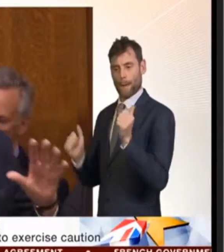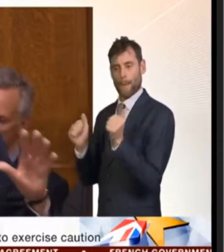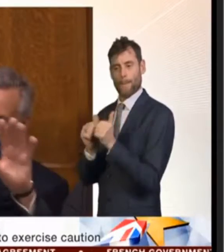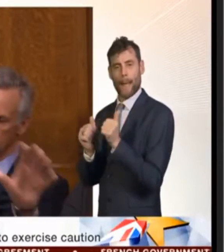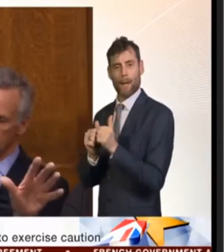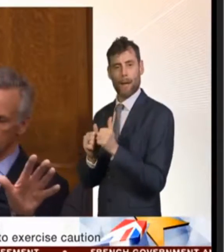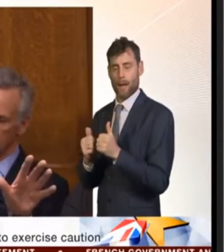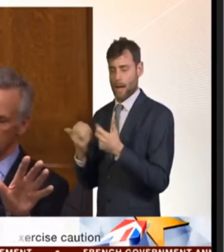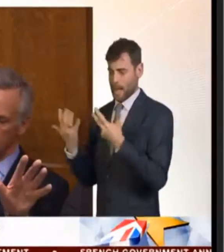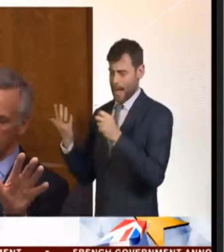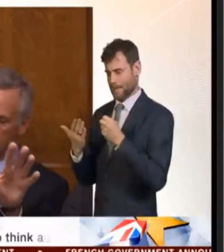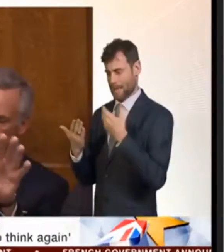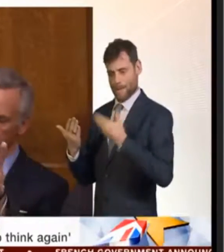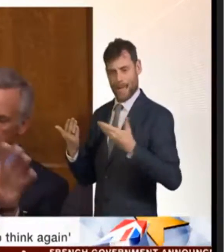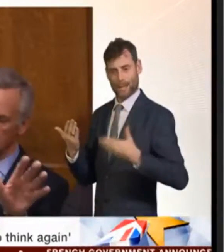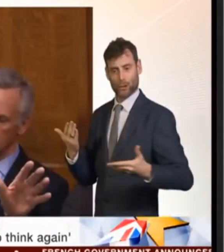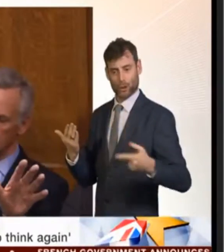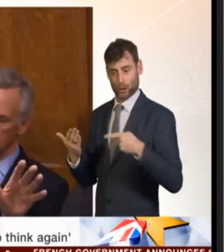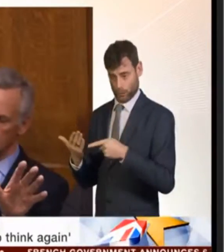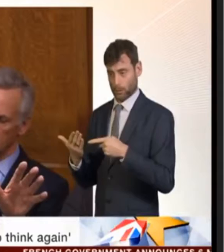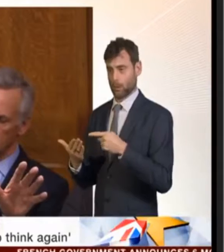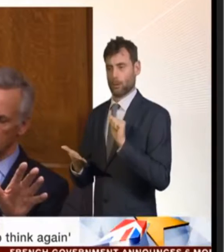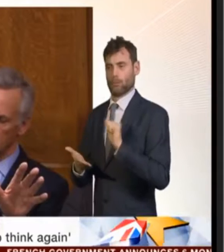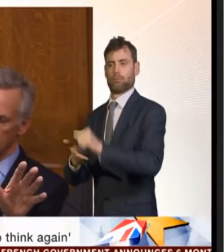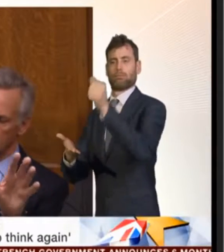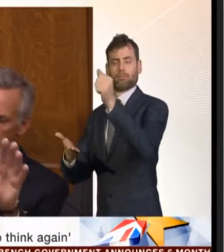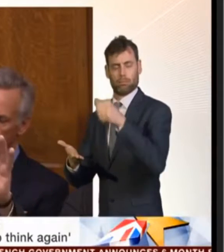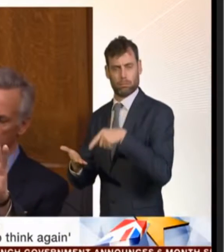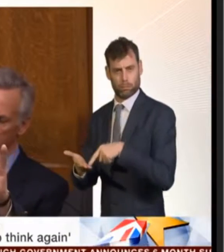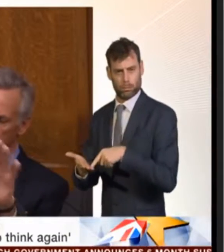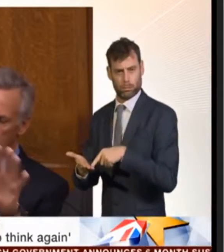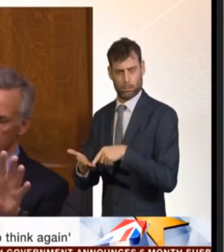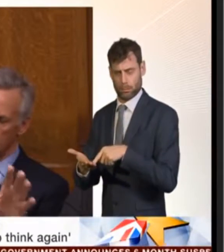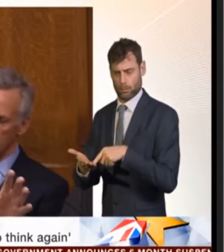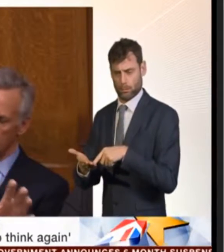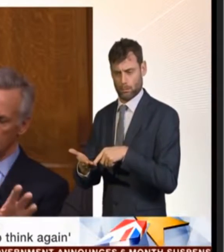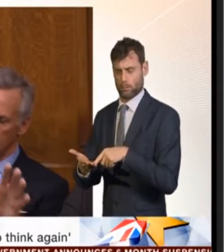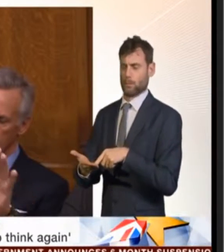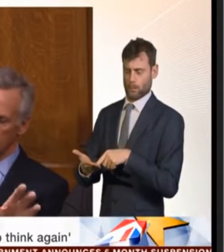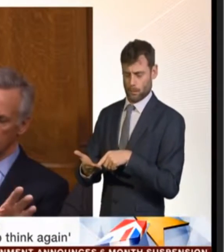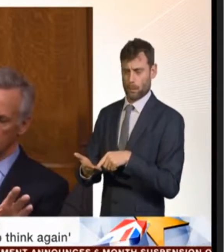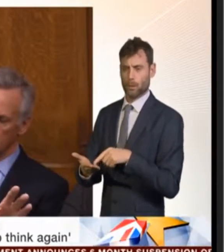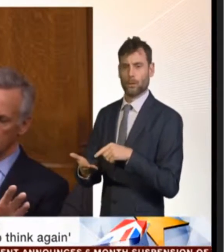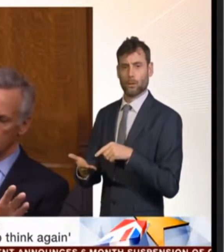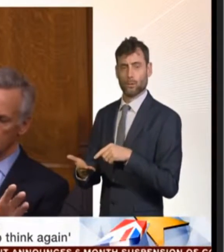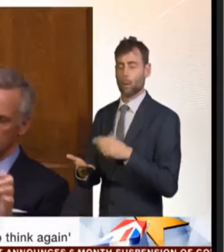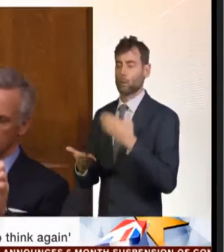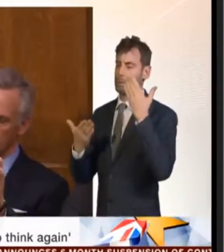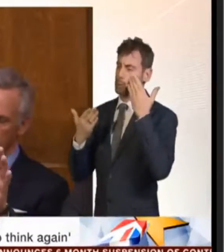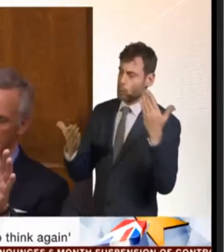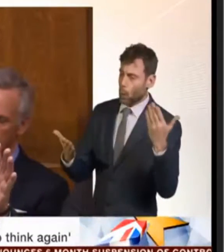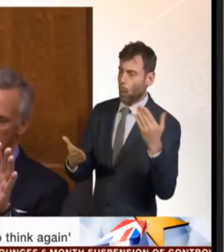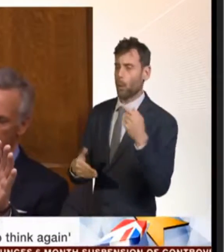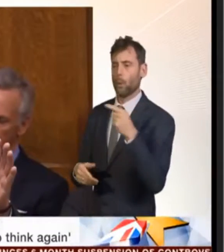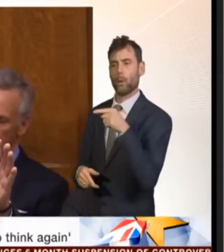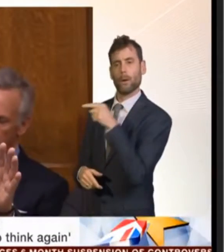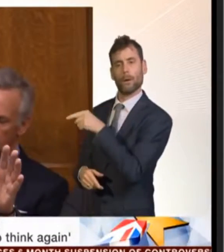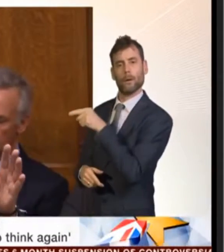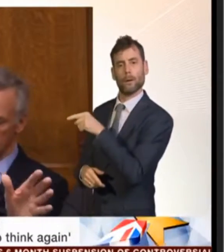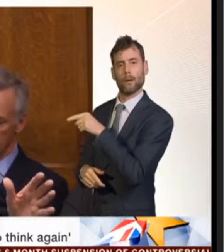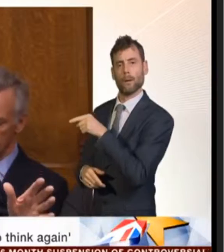of 80 pages was produced, the effect of which was to demonstrate that